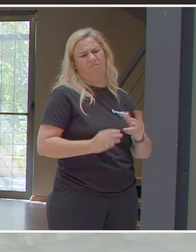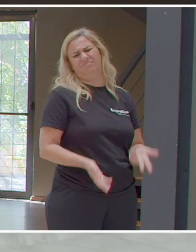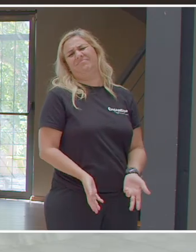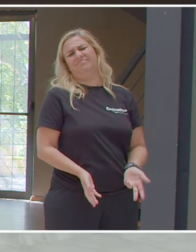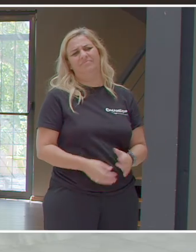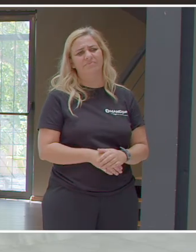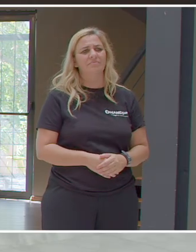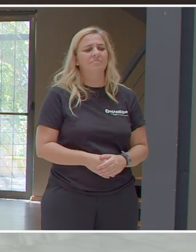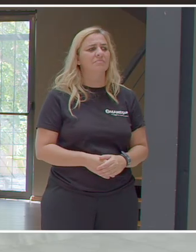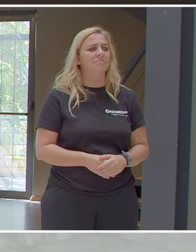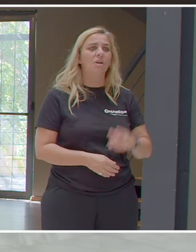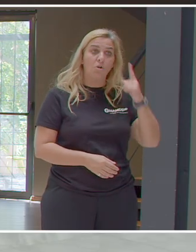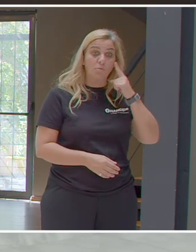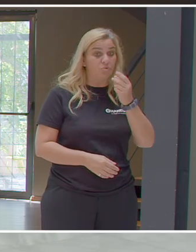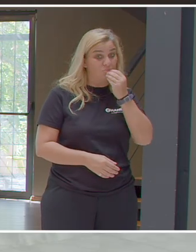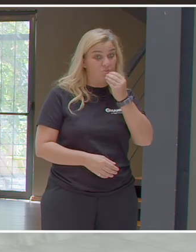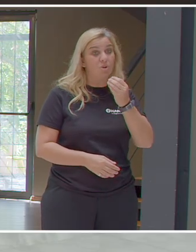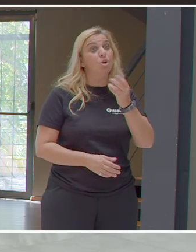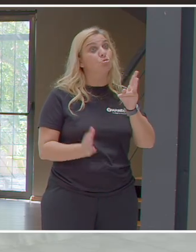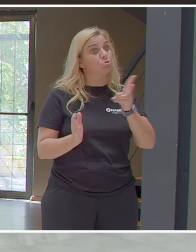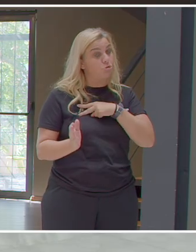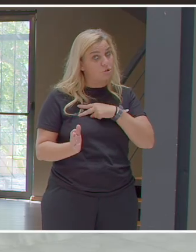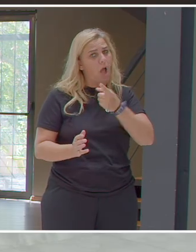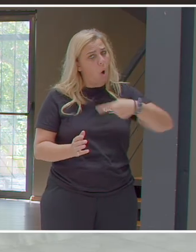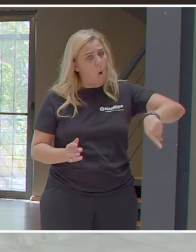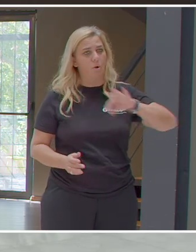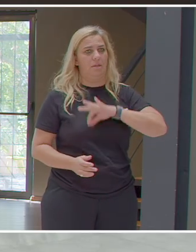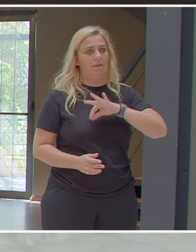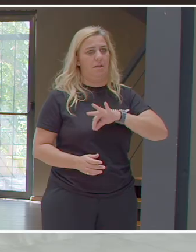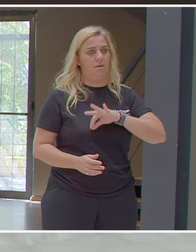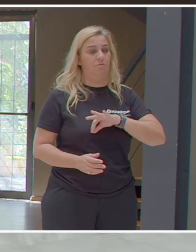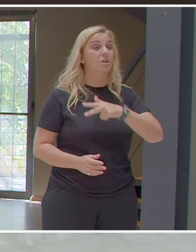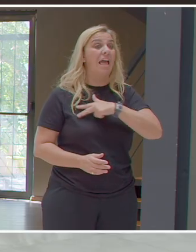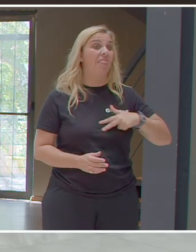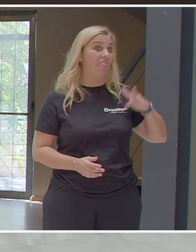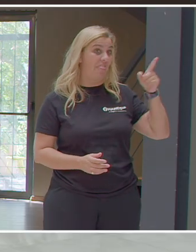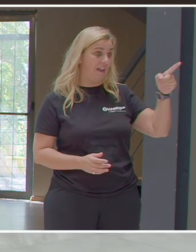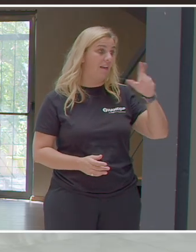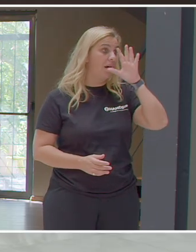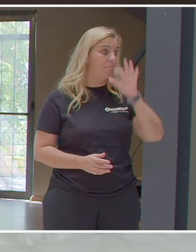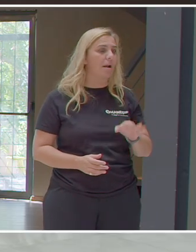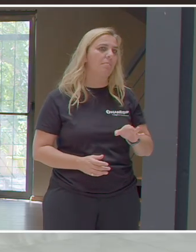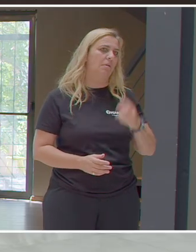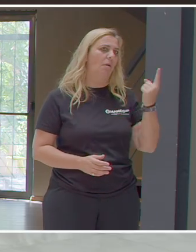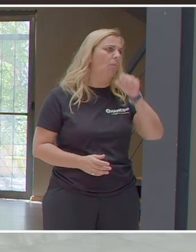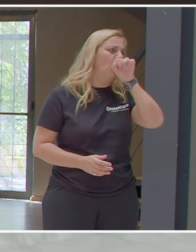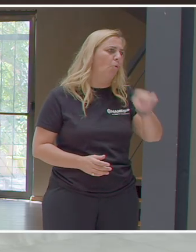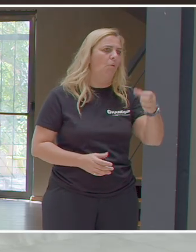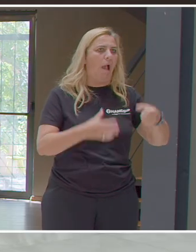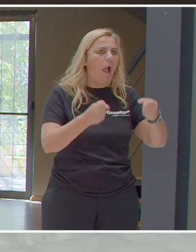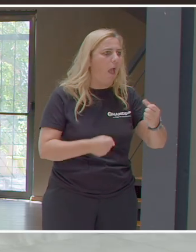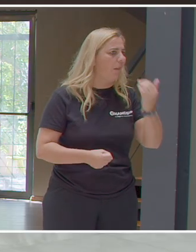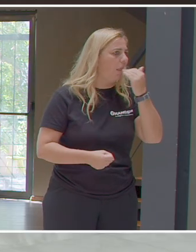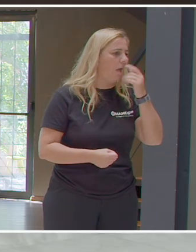we can all benefit from eating healthy. And this one I love because Denmark is such a dairy country. We have the